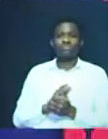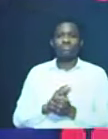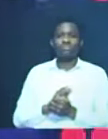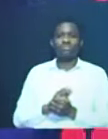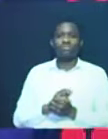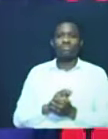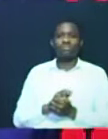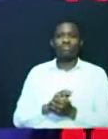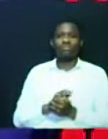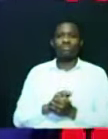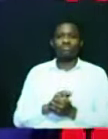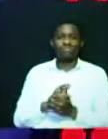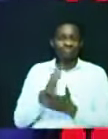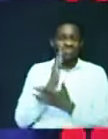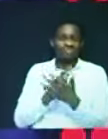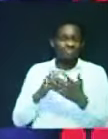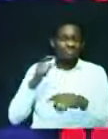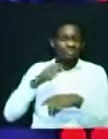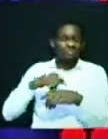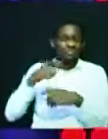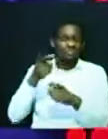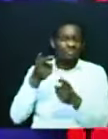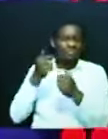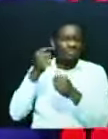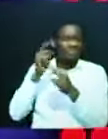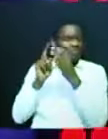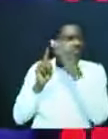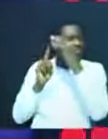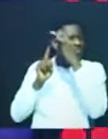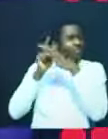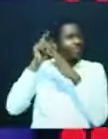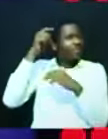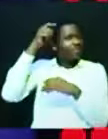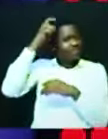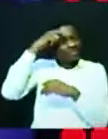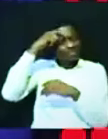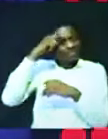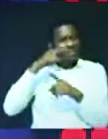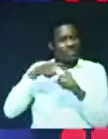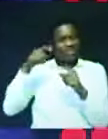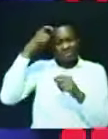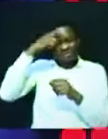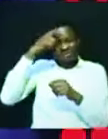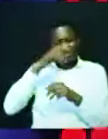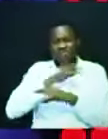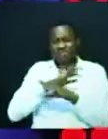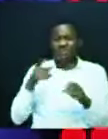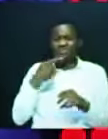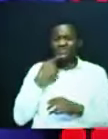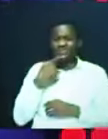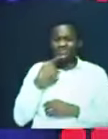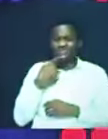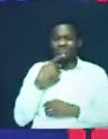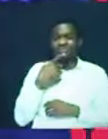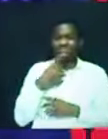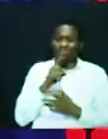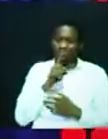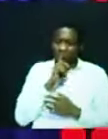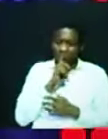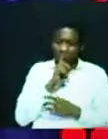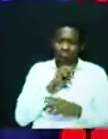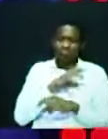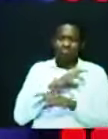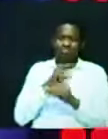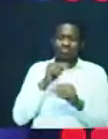Something has come into my mind. But wisdom tells me not to say it. So I'm not saying it. Now